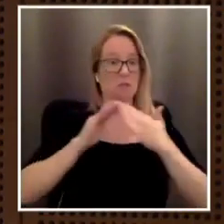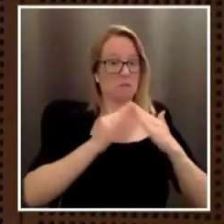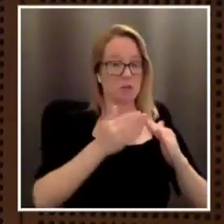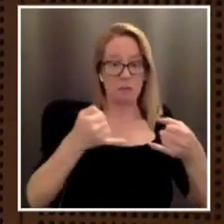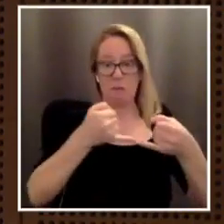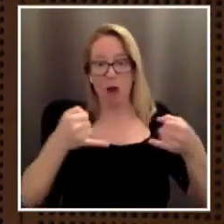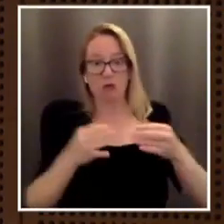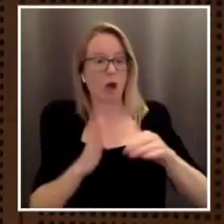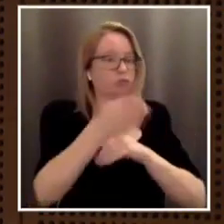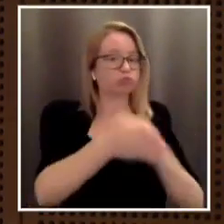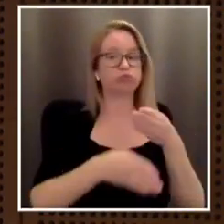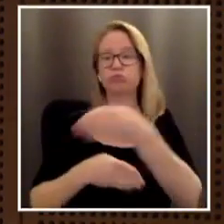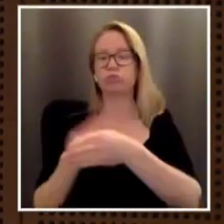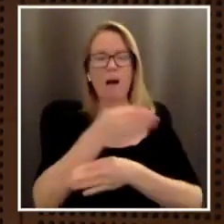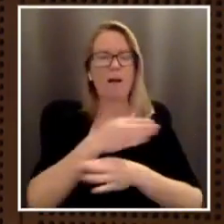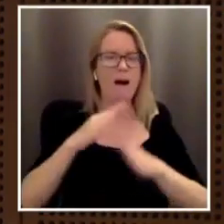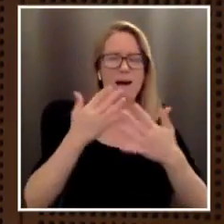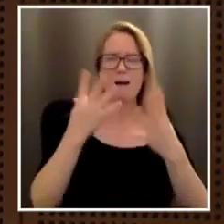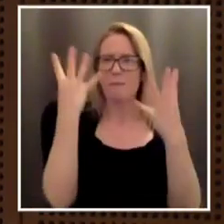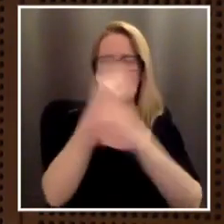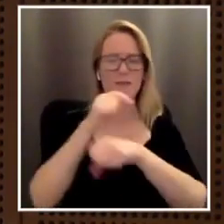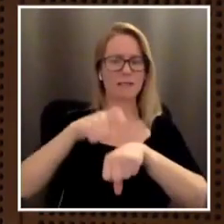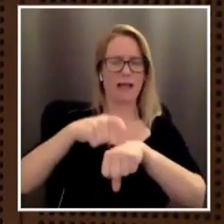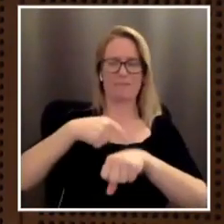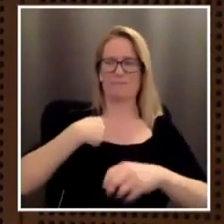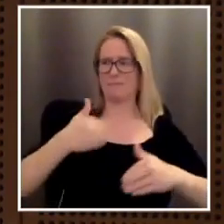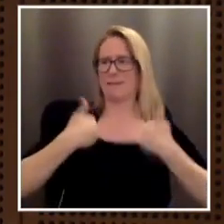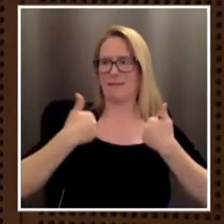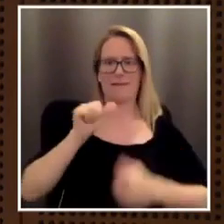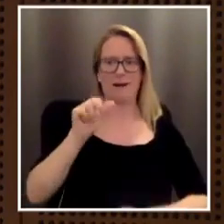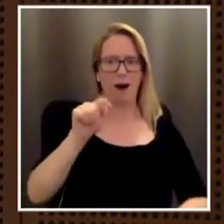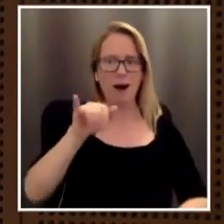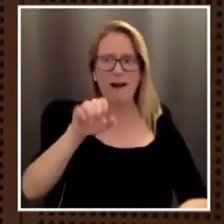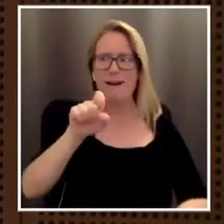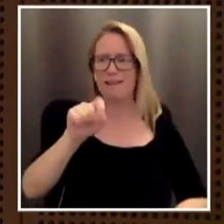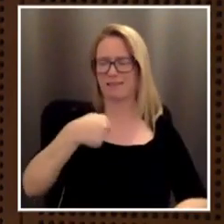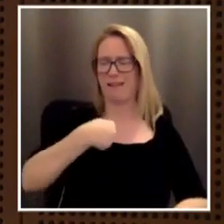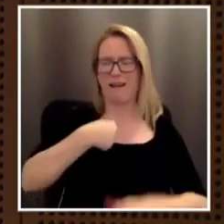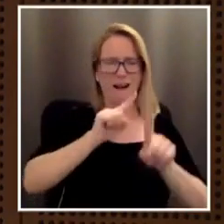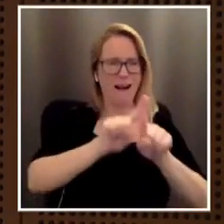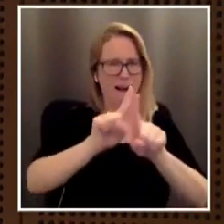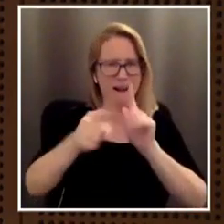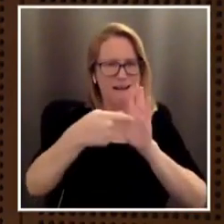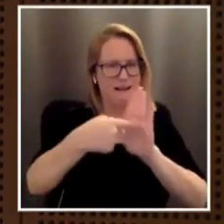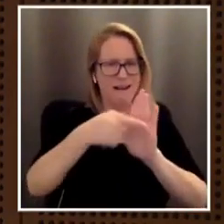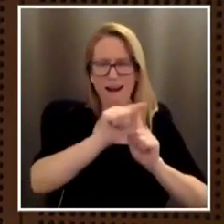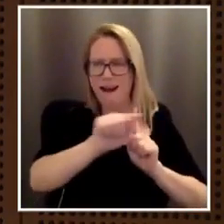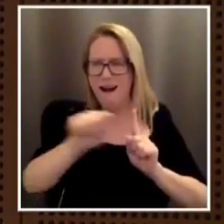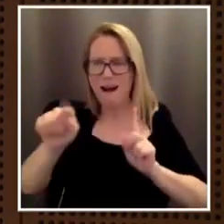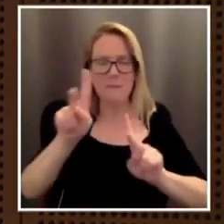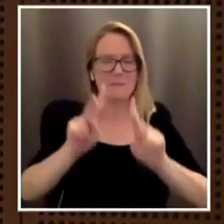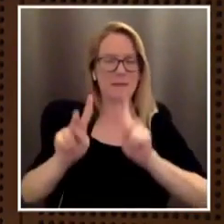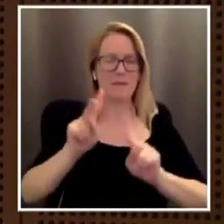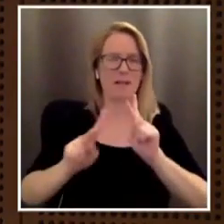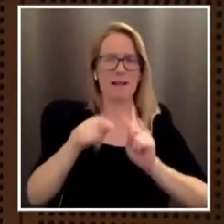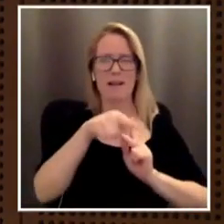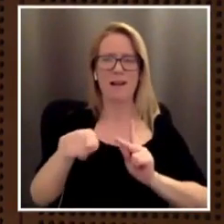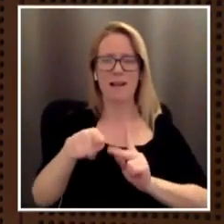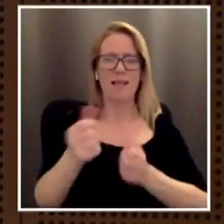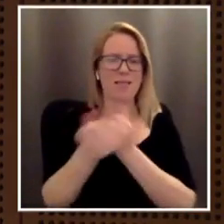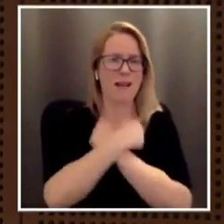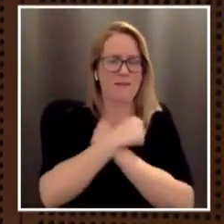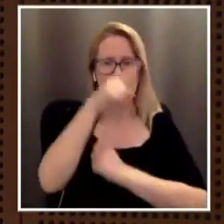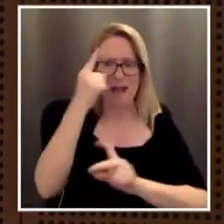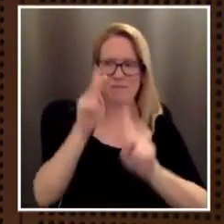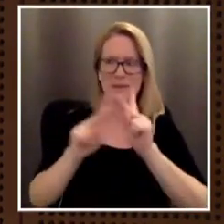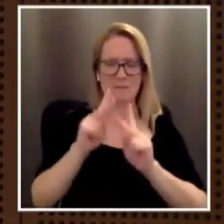boundaries. It was a glorious time for me as a young artist. I had all these examples of people who loved Black people